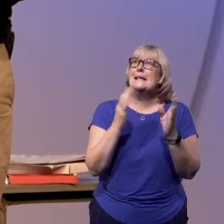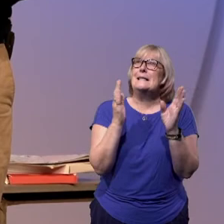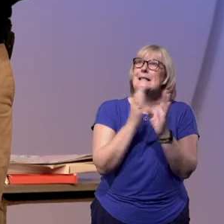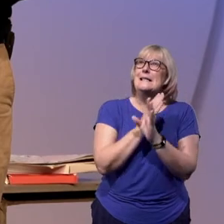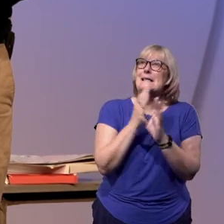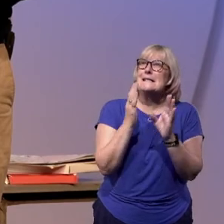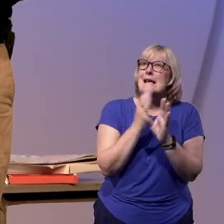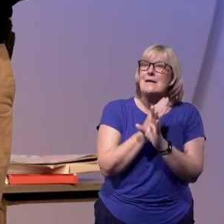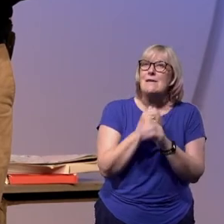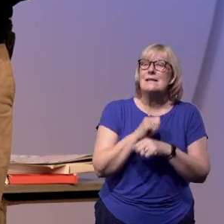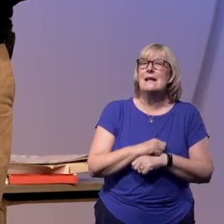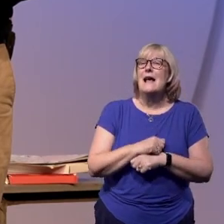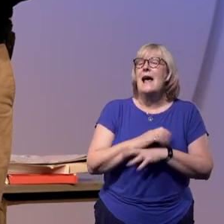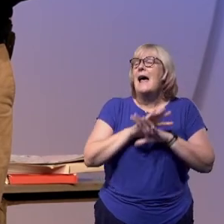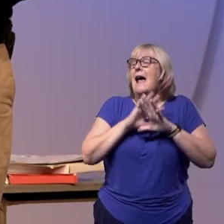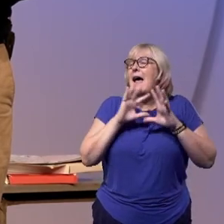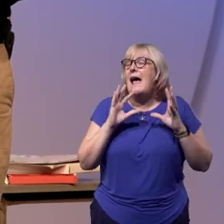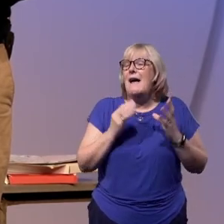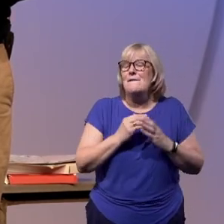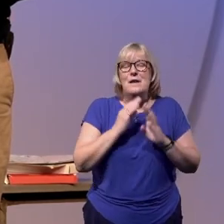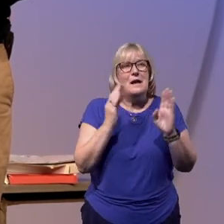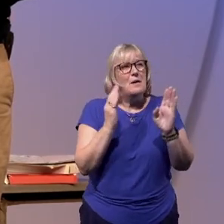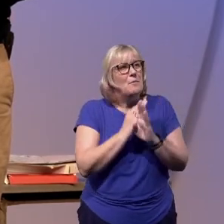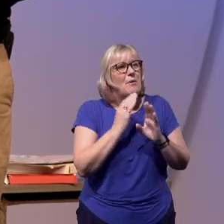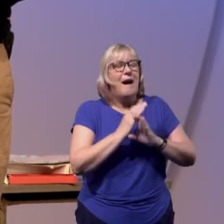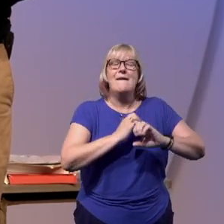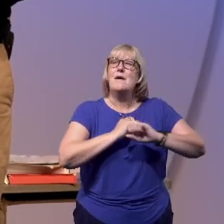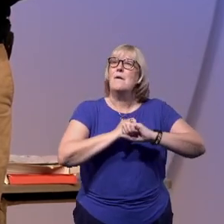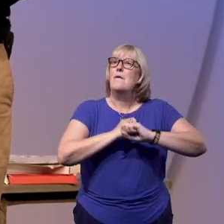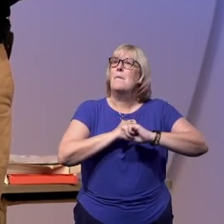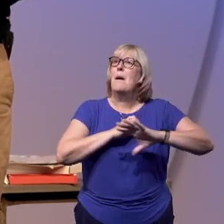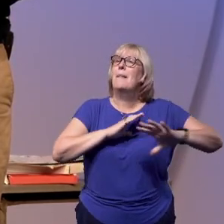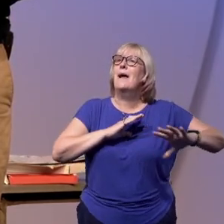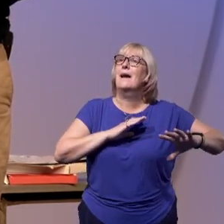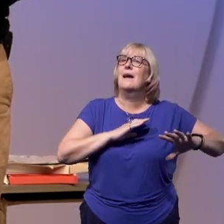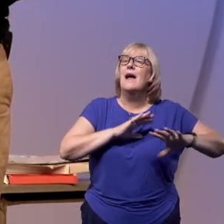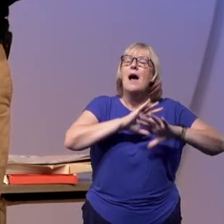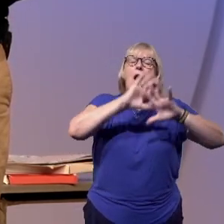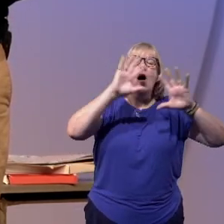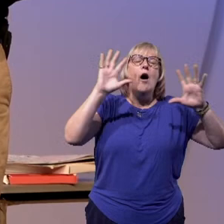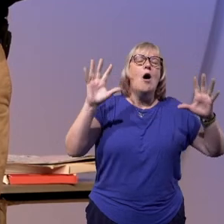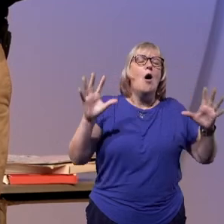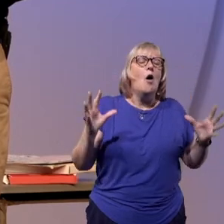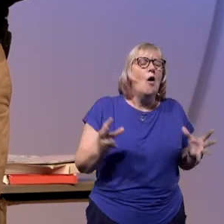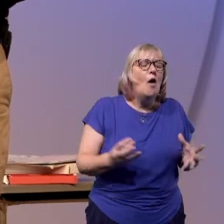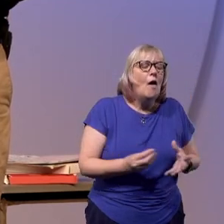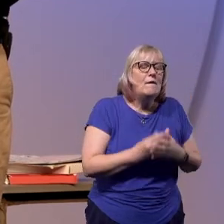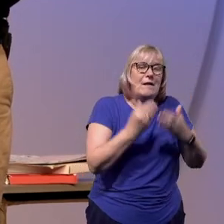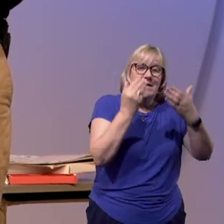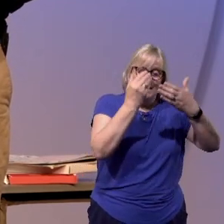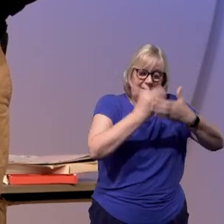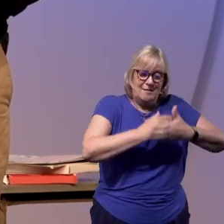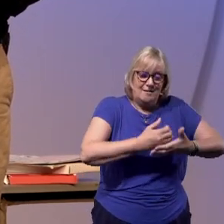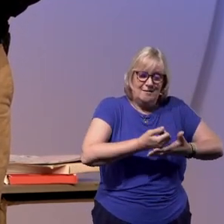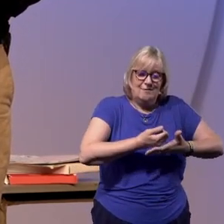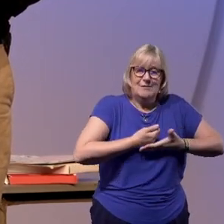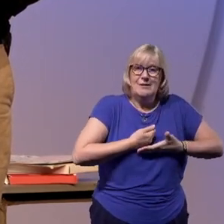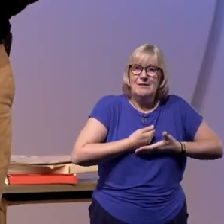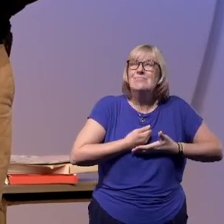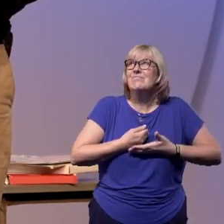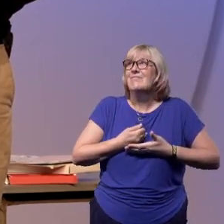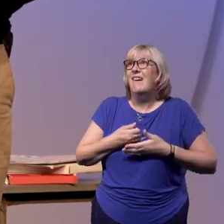sin-soiled conscience, private life and public life, my neighbors, myself, all right dark things against me, I deny them